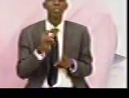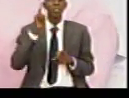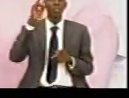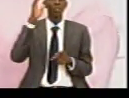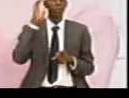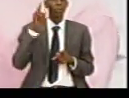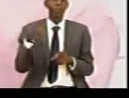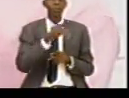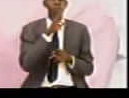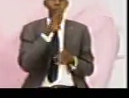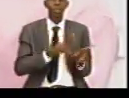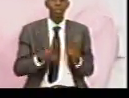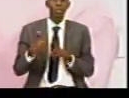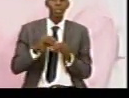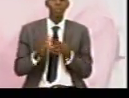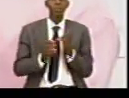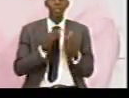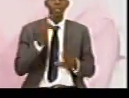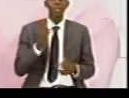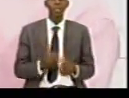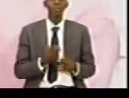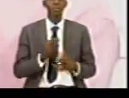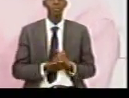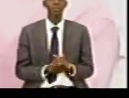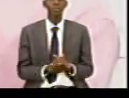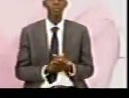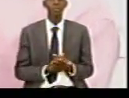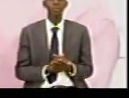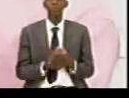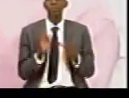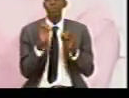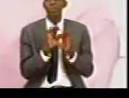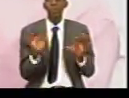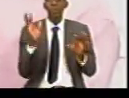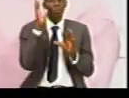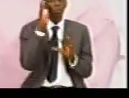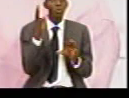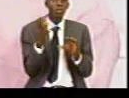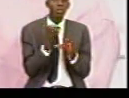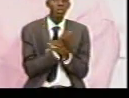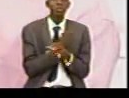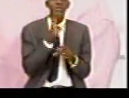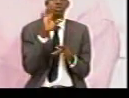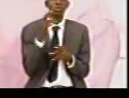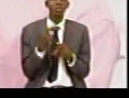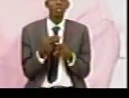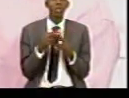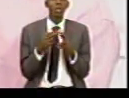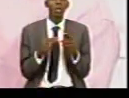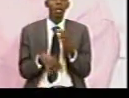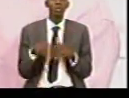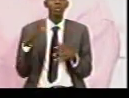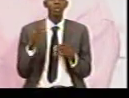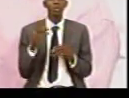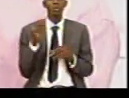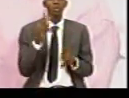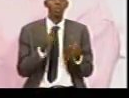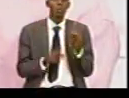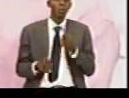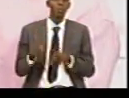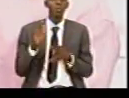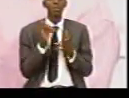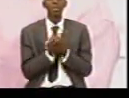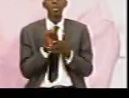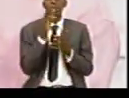in Jesus' name. Nothing will take your name out of the people that are